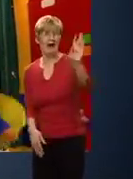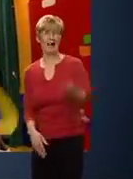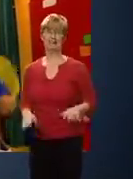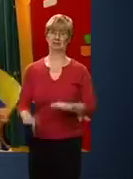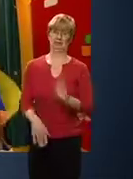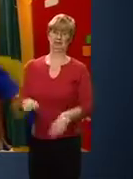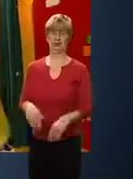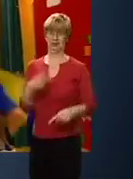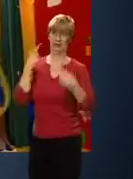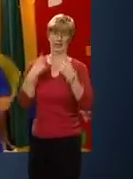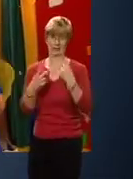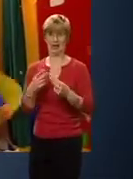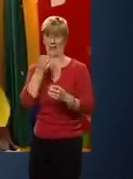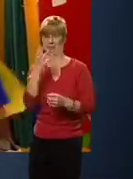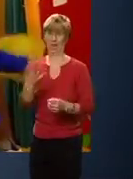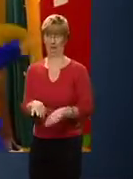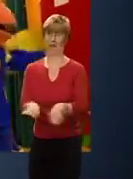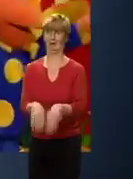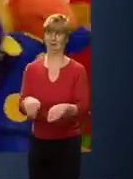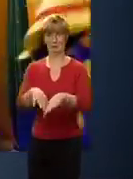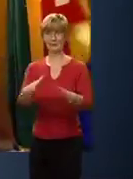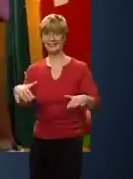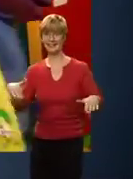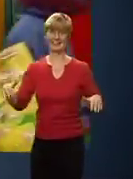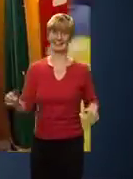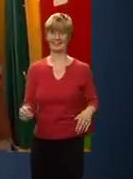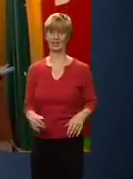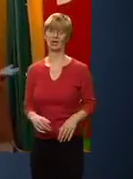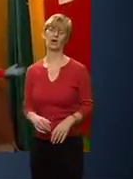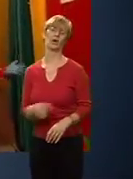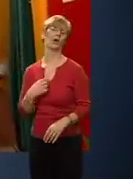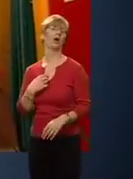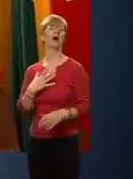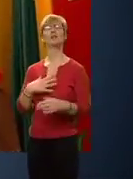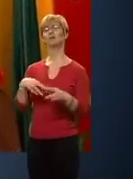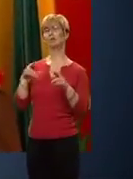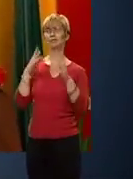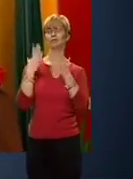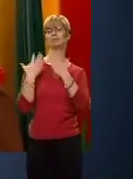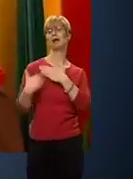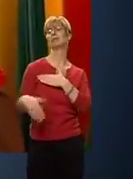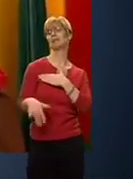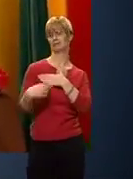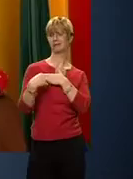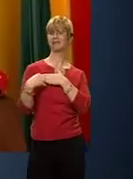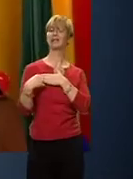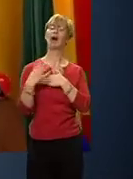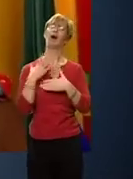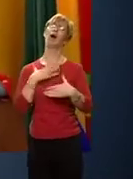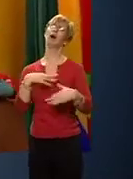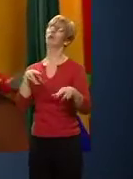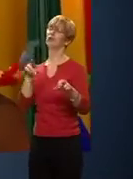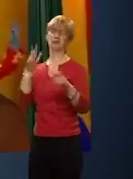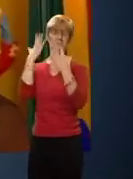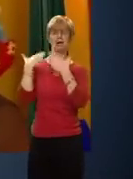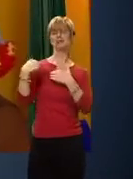splash, swishity splash, swimming to the sea. How I wish that the mermaid was me, was me. How I wish